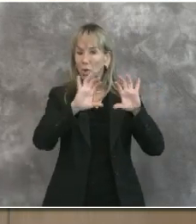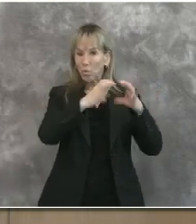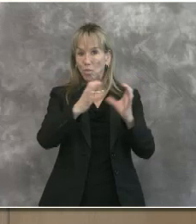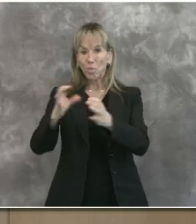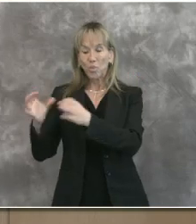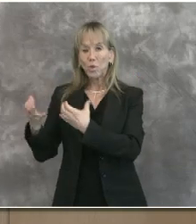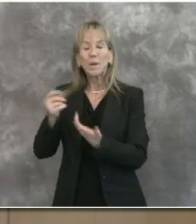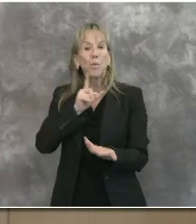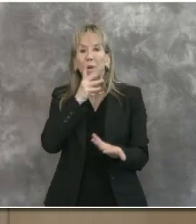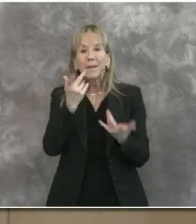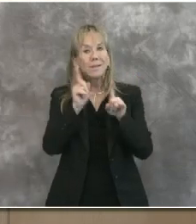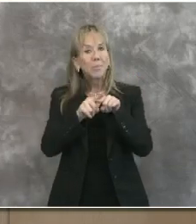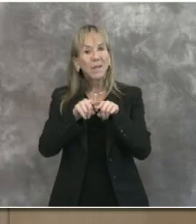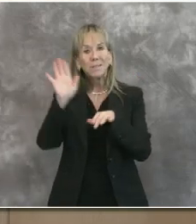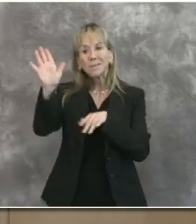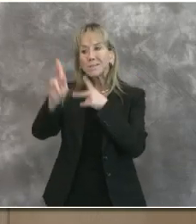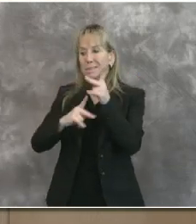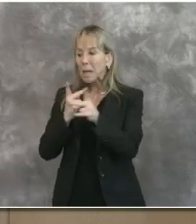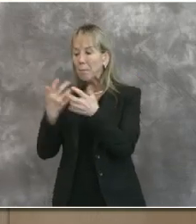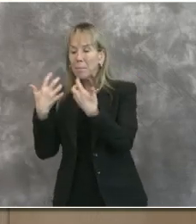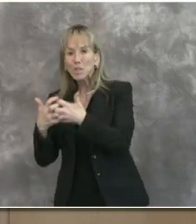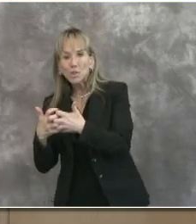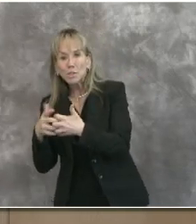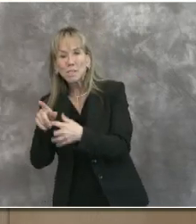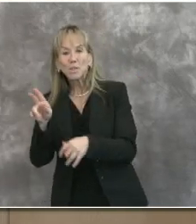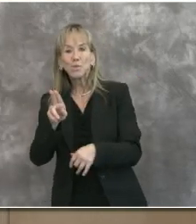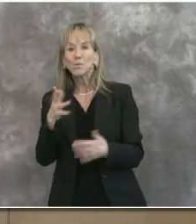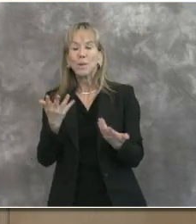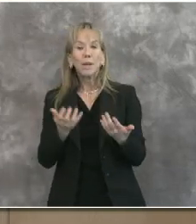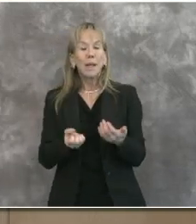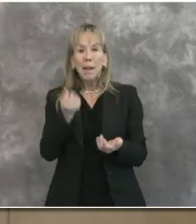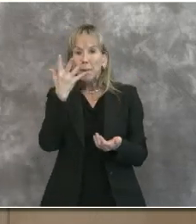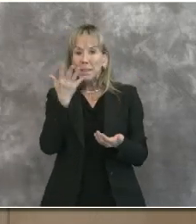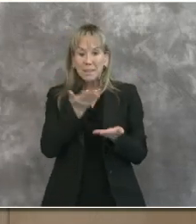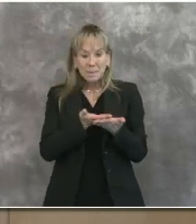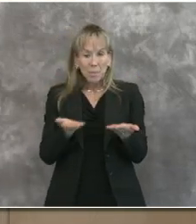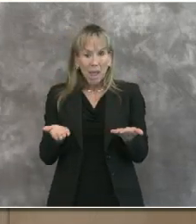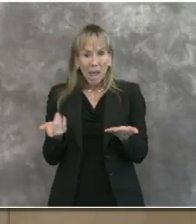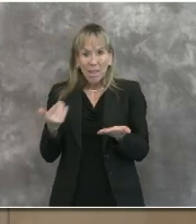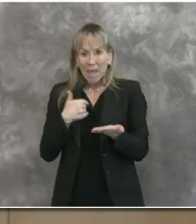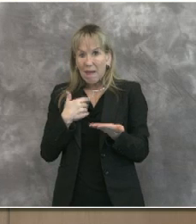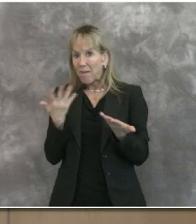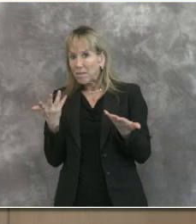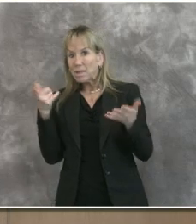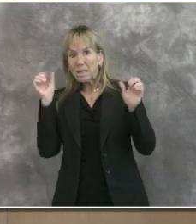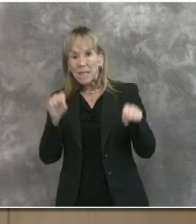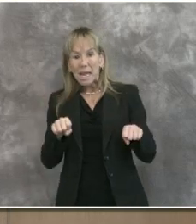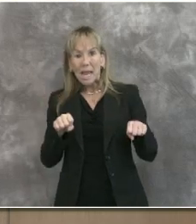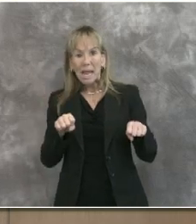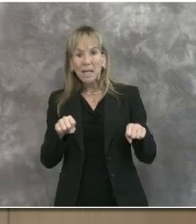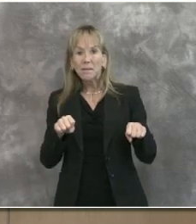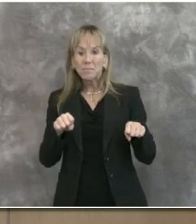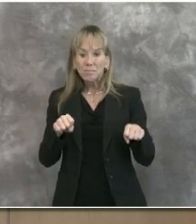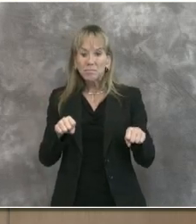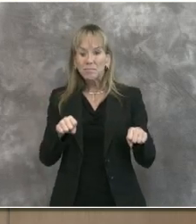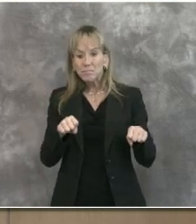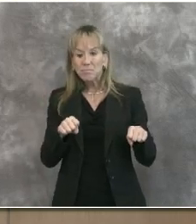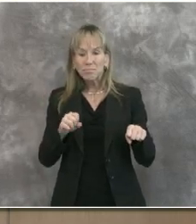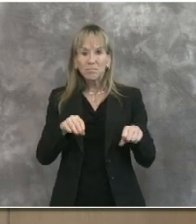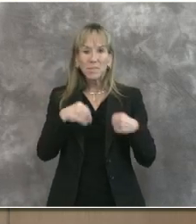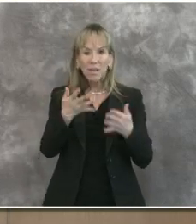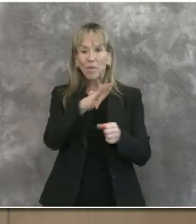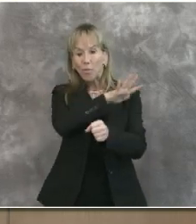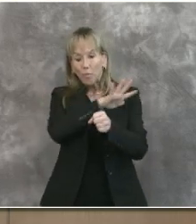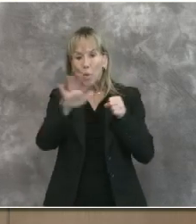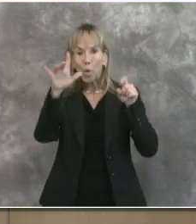on what machines they're using and how much of each specific supply that they have, whether they're able to, in fact, deliver the full